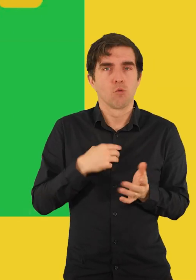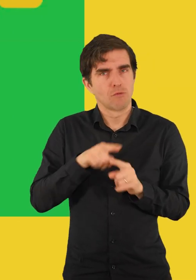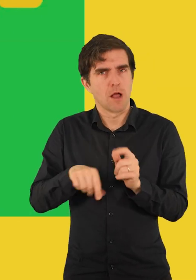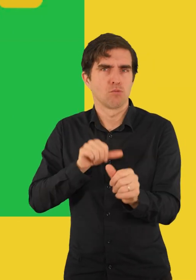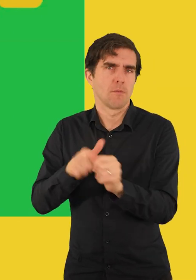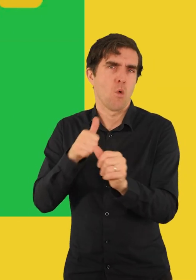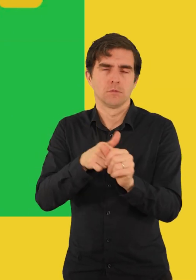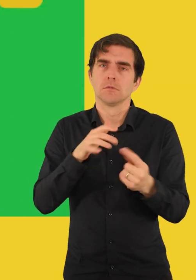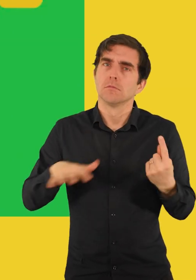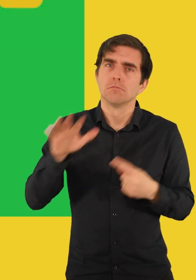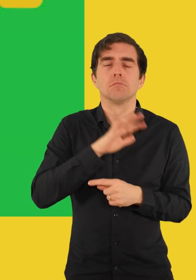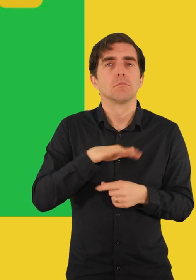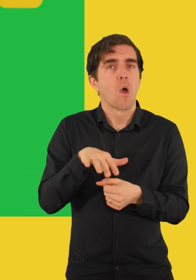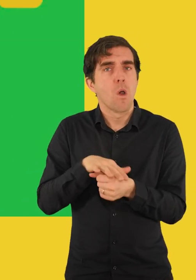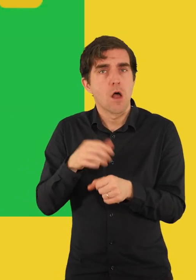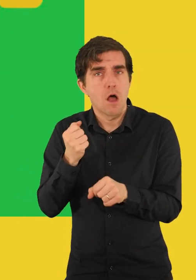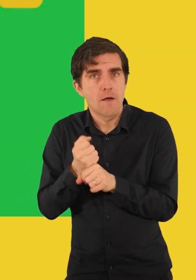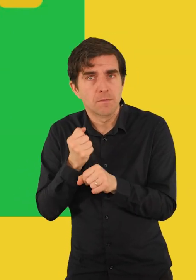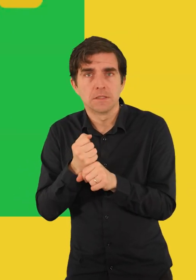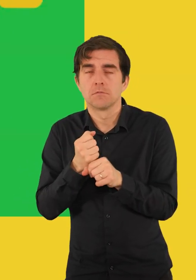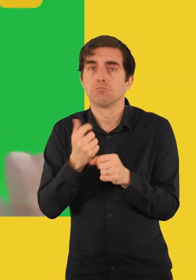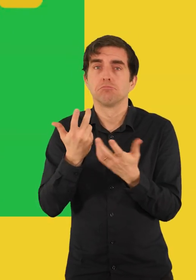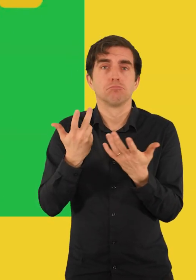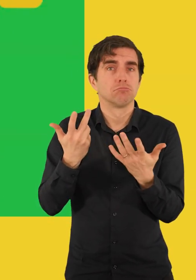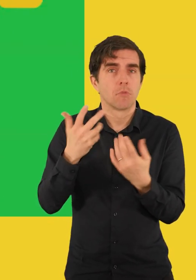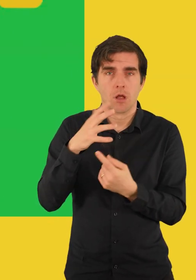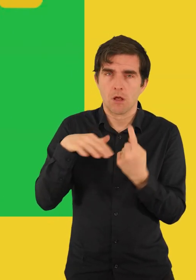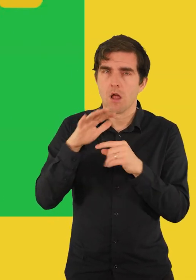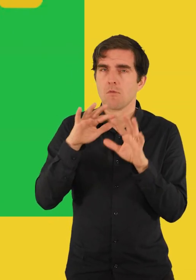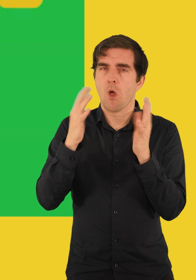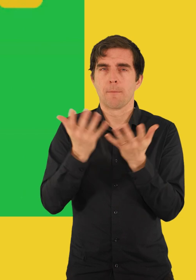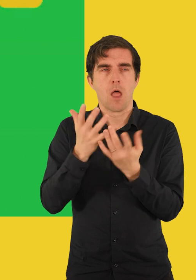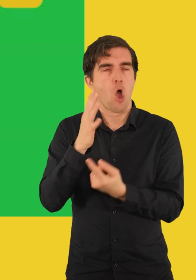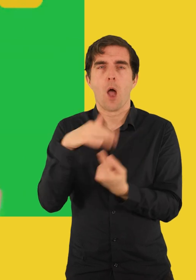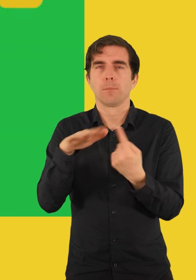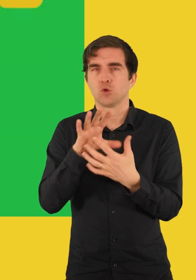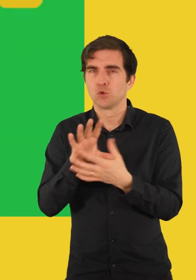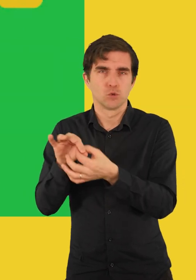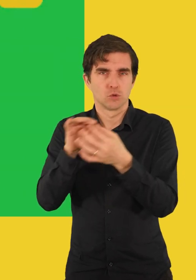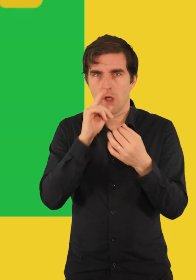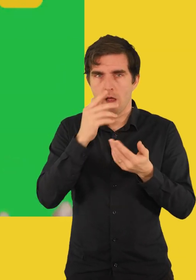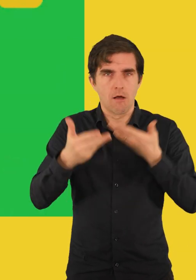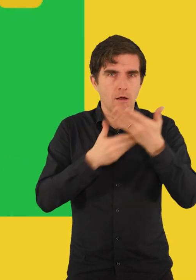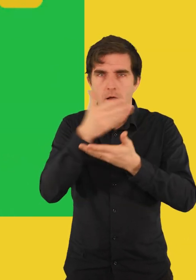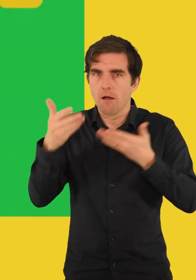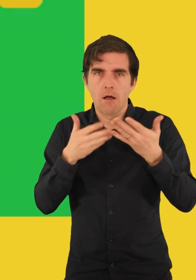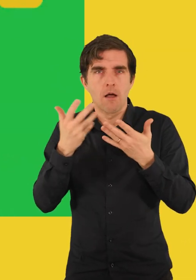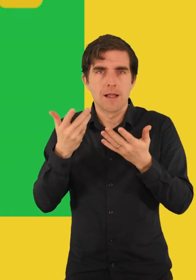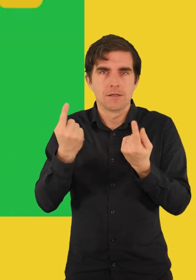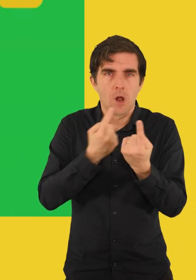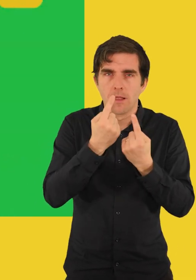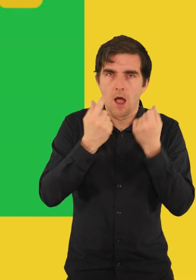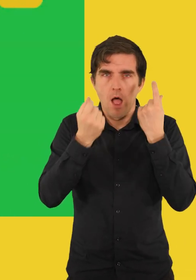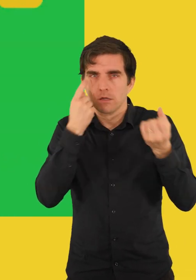to support all local governments working with Doughnut Economics, building this informal global community of practice where we can exchange with each other, learn from one